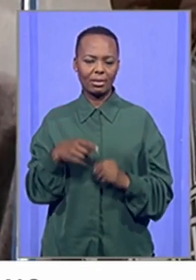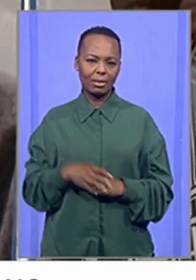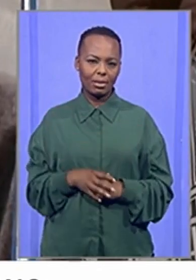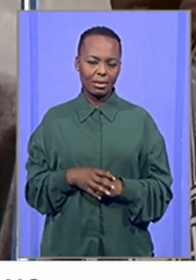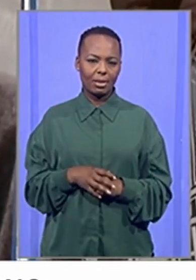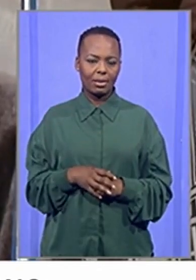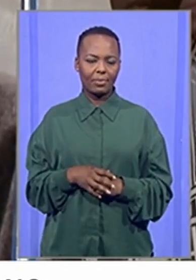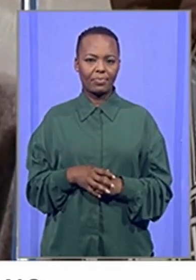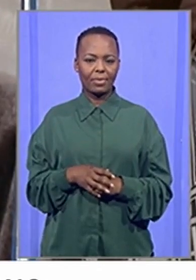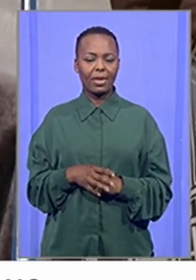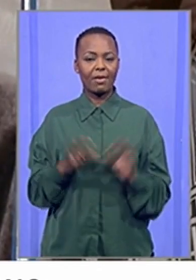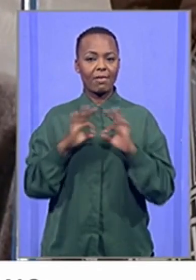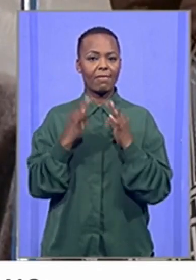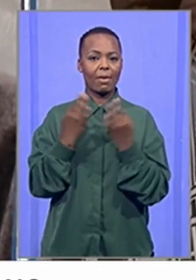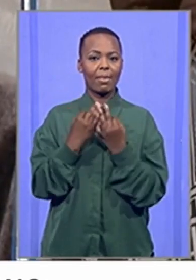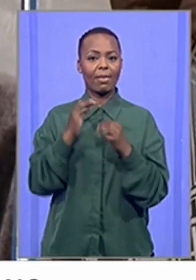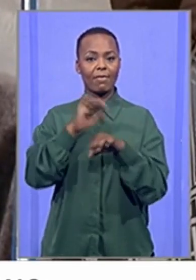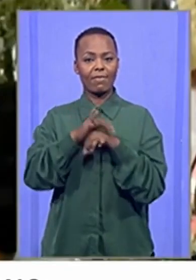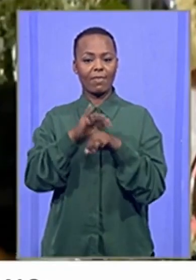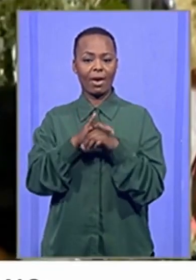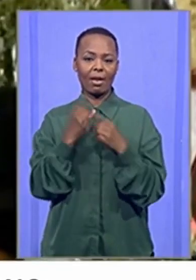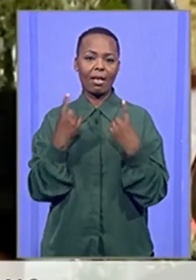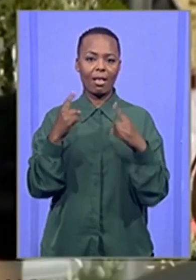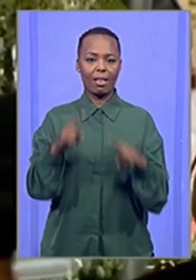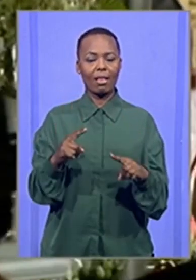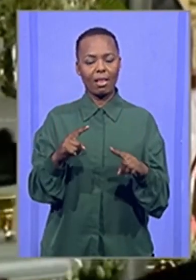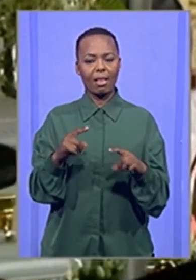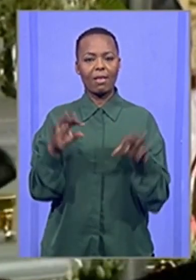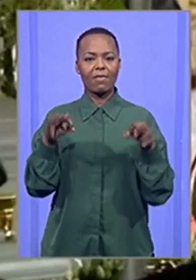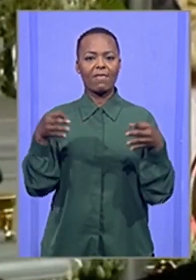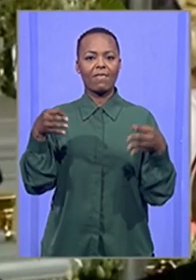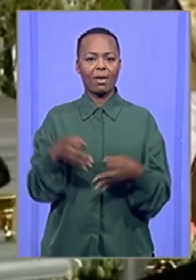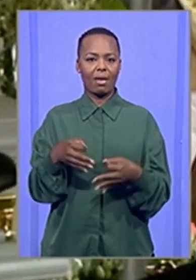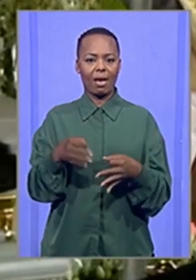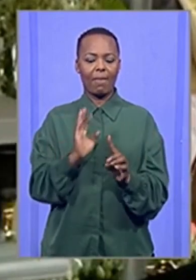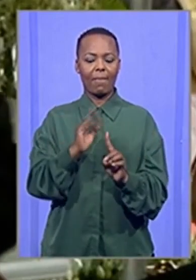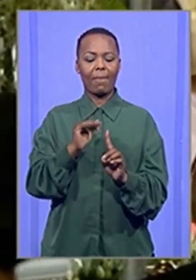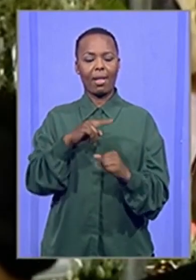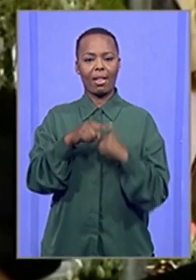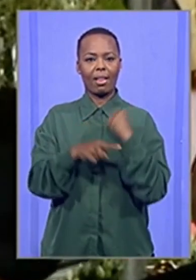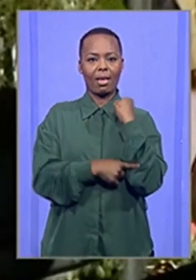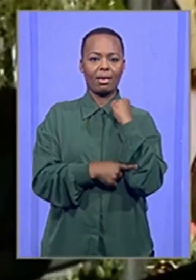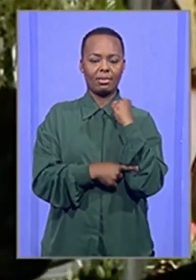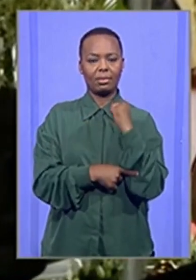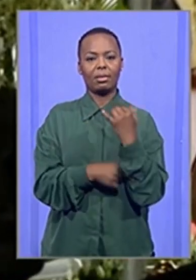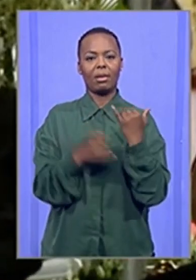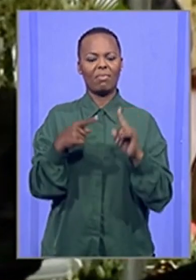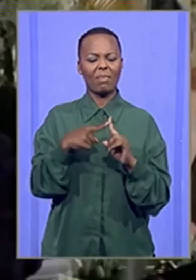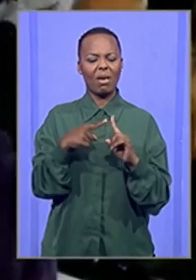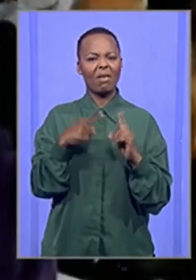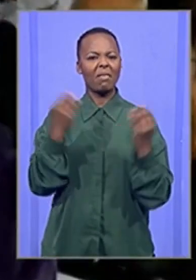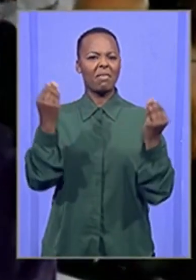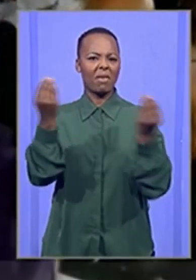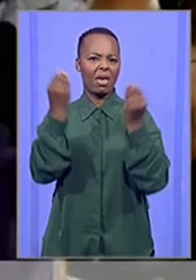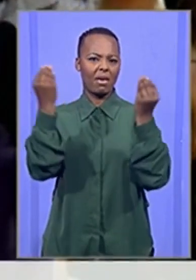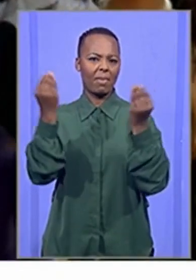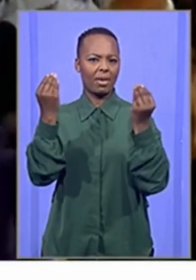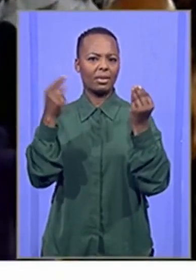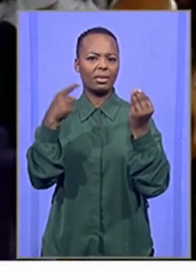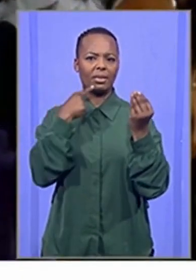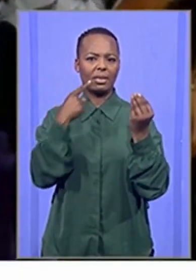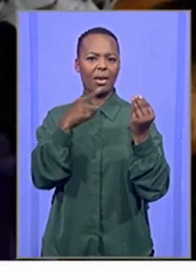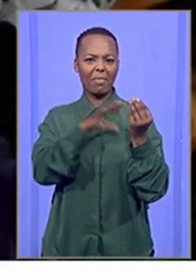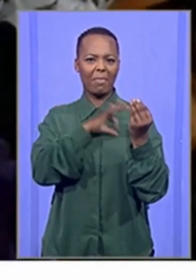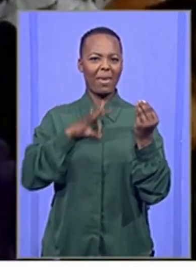Balapa le bagwera ba be ba kopane go laela le go boloka Oupa DJ Sumbody Sefoka yo a bego a tumile ka gore ke meyara